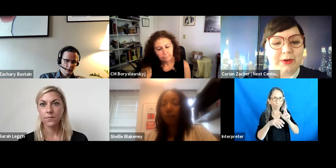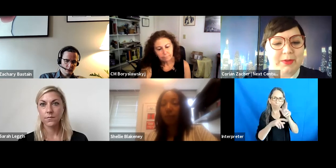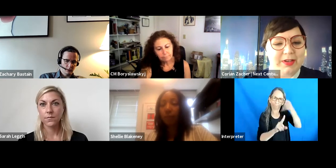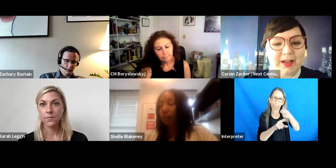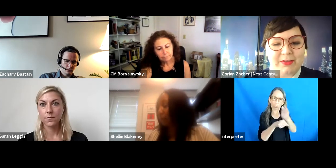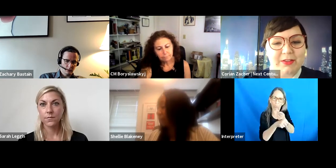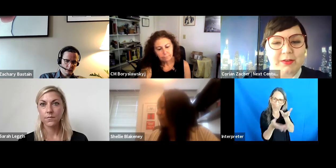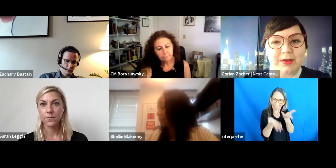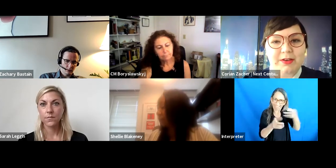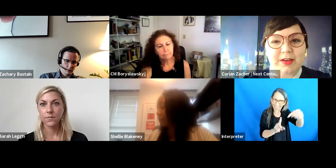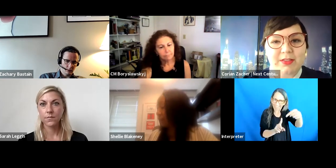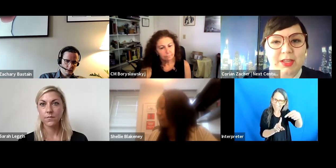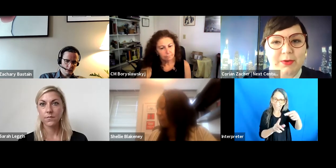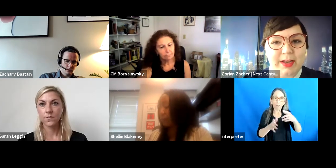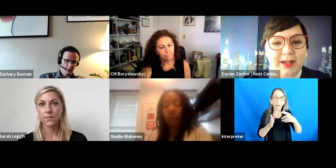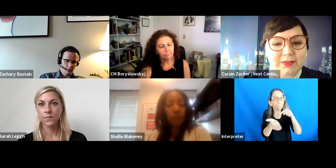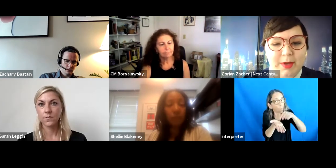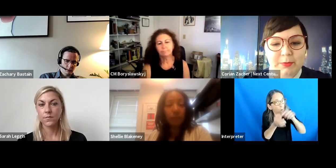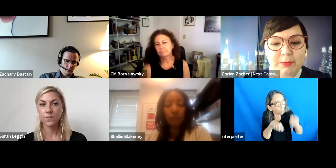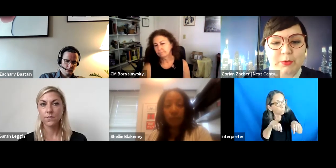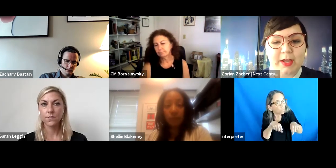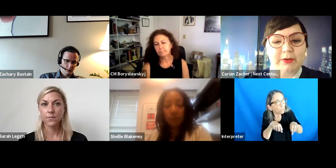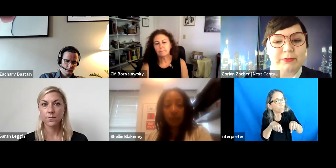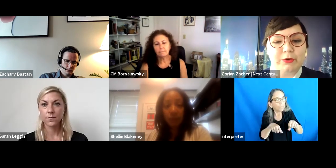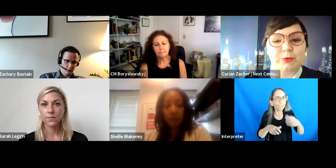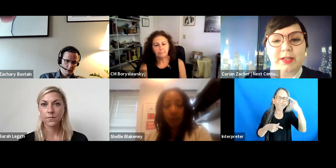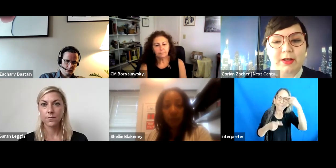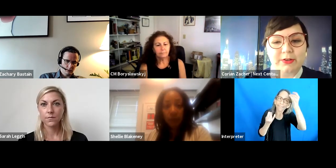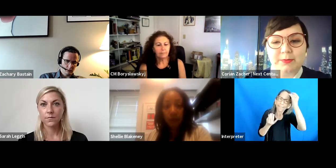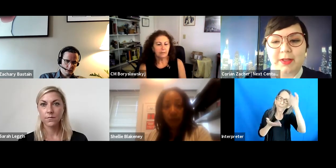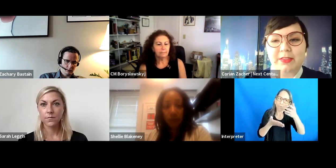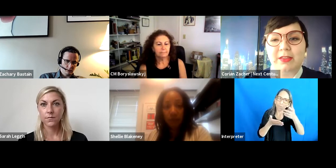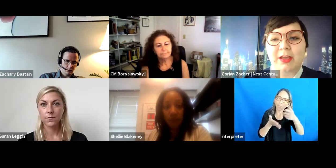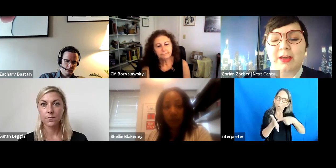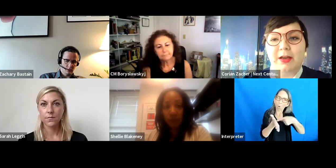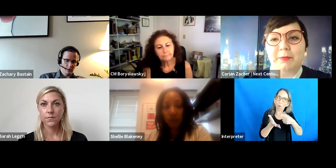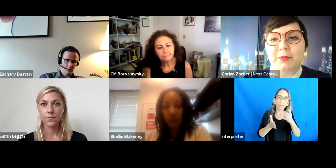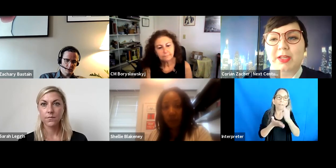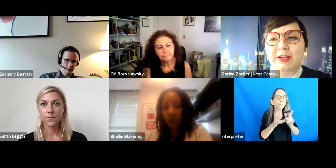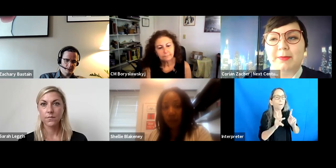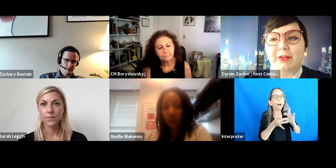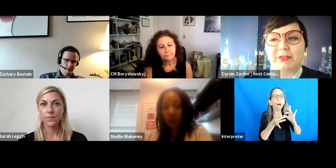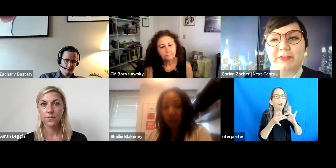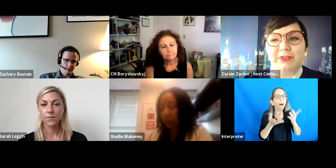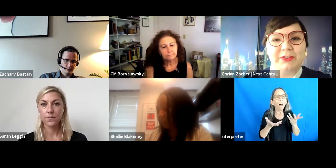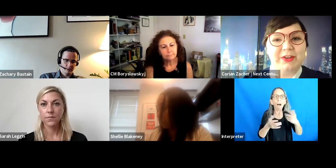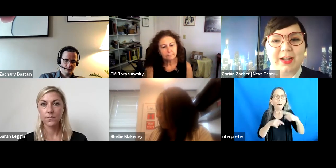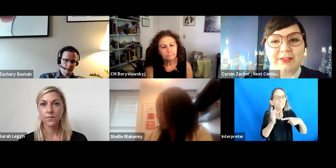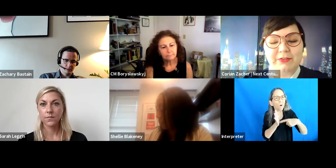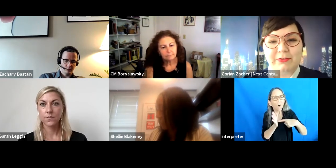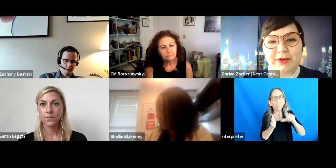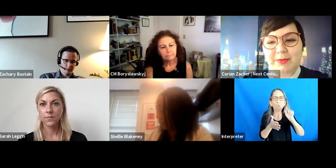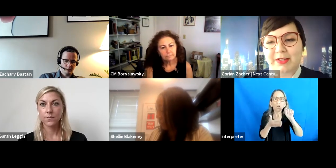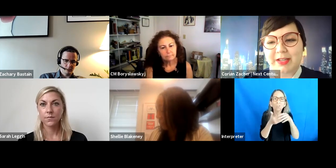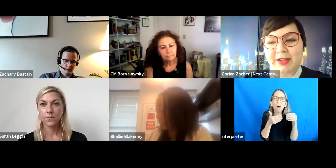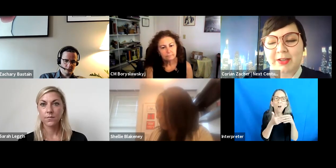about affordability, I saw that someone in the Q&A asked about people who can't afford $20 a month. We hear about several different